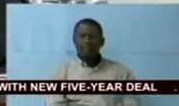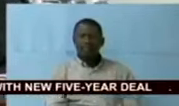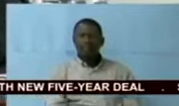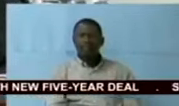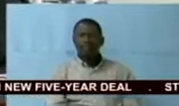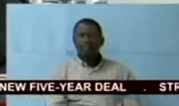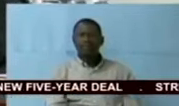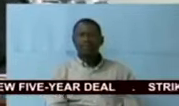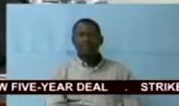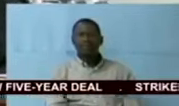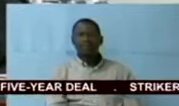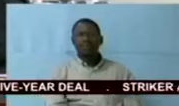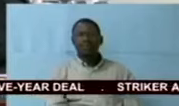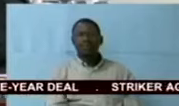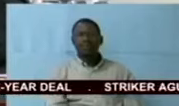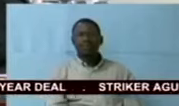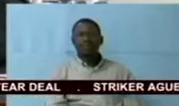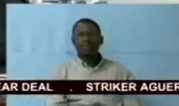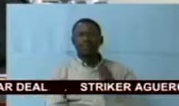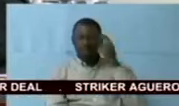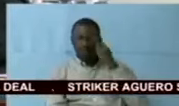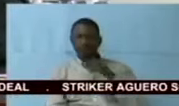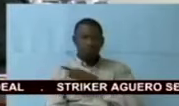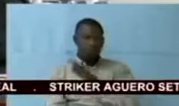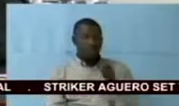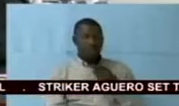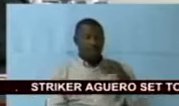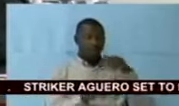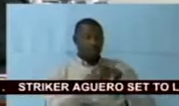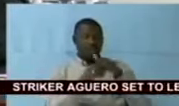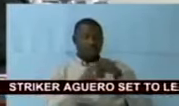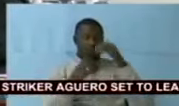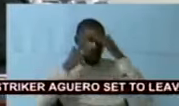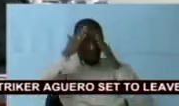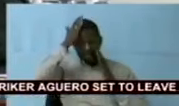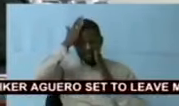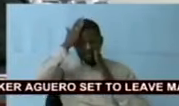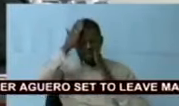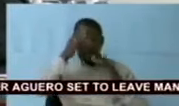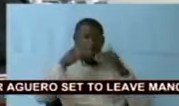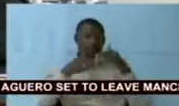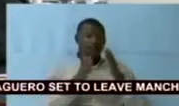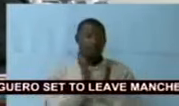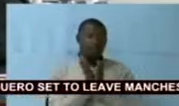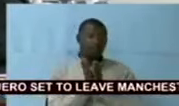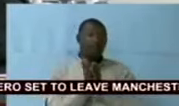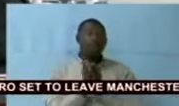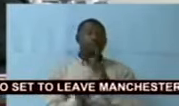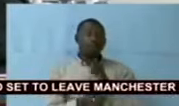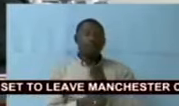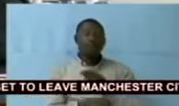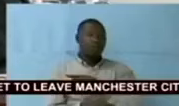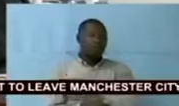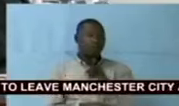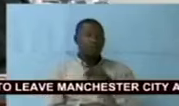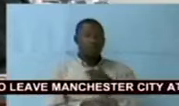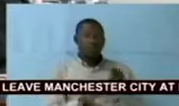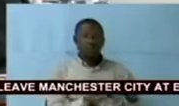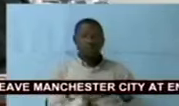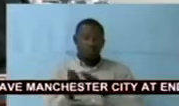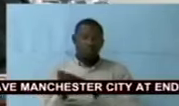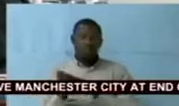they are within the army. Na lon ko be sojar bundale kono. But they were moved from